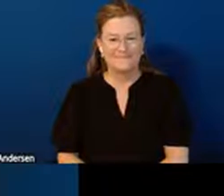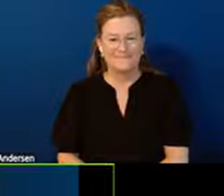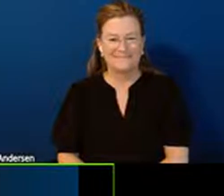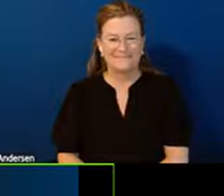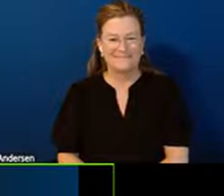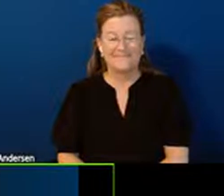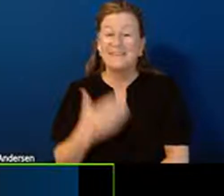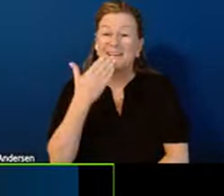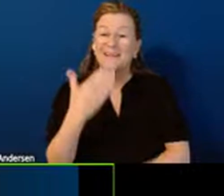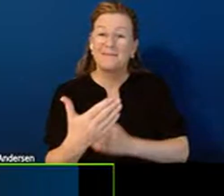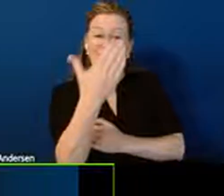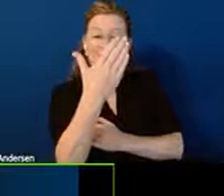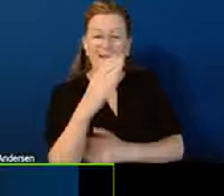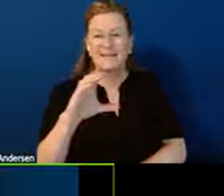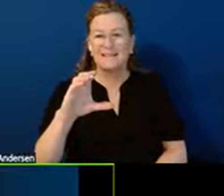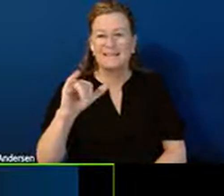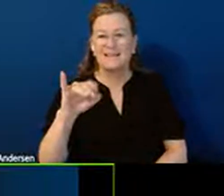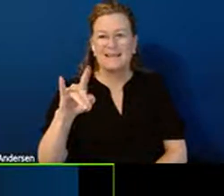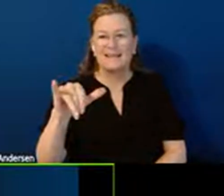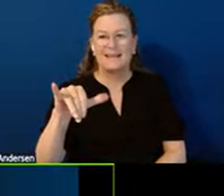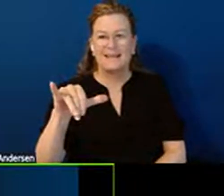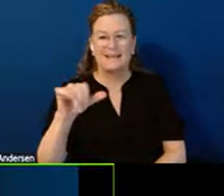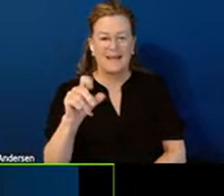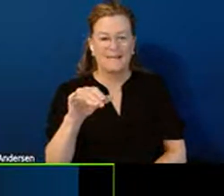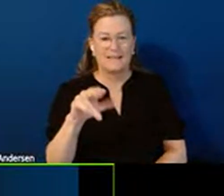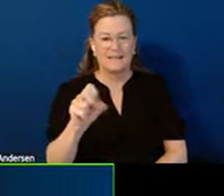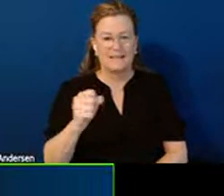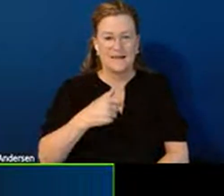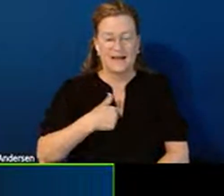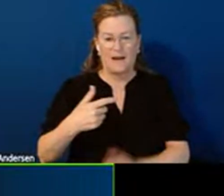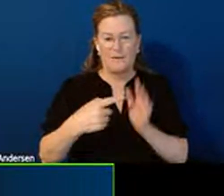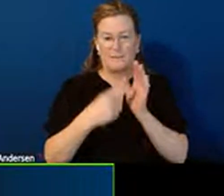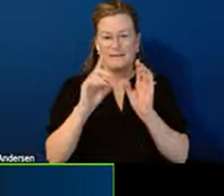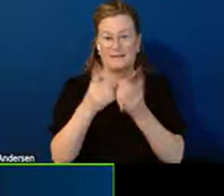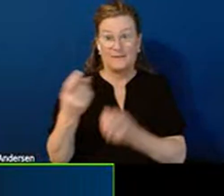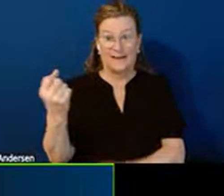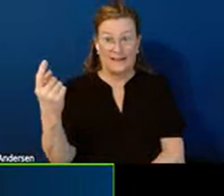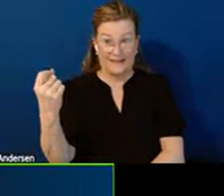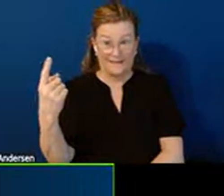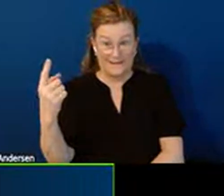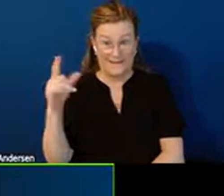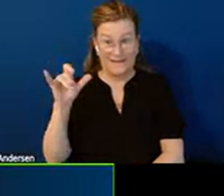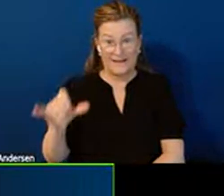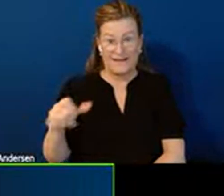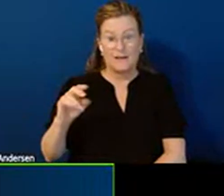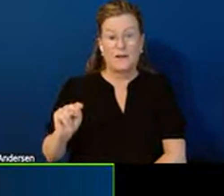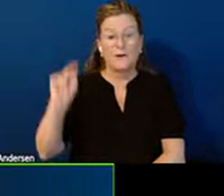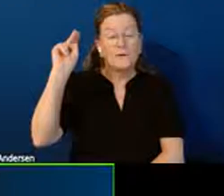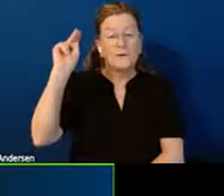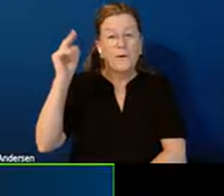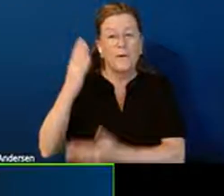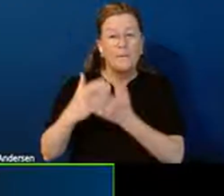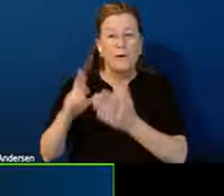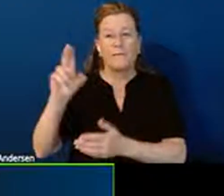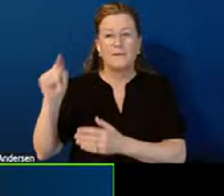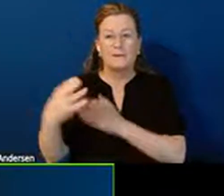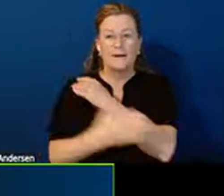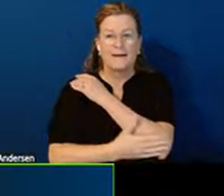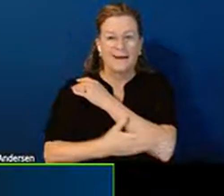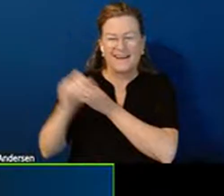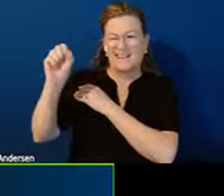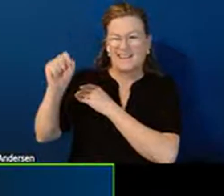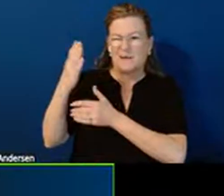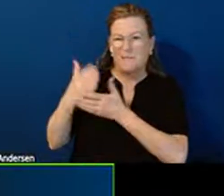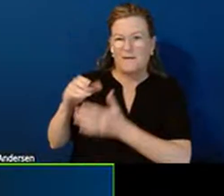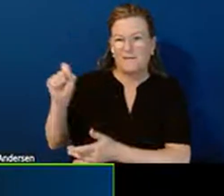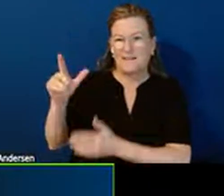Good morning, Cindy Davis. I represent District 11, which is the northern part of Utah County and the southern part of Salt